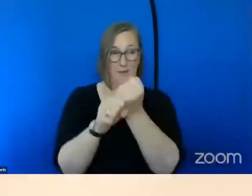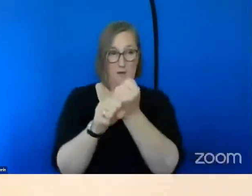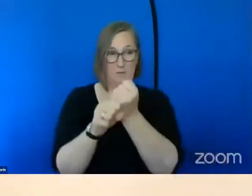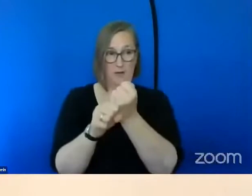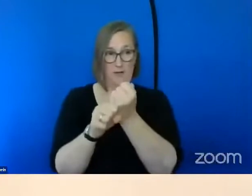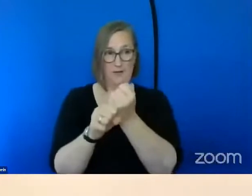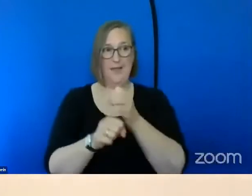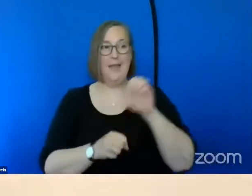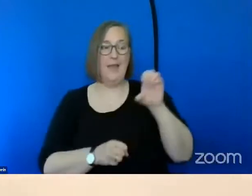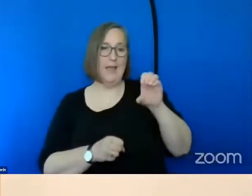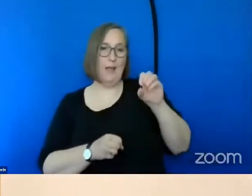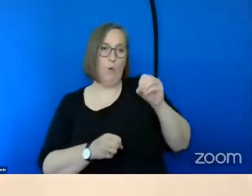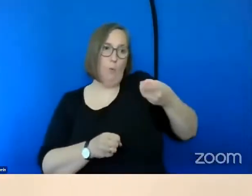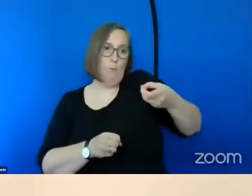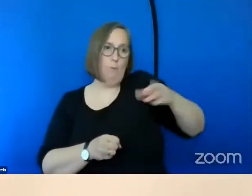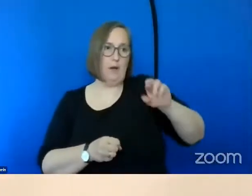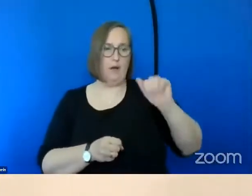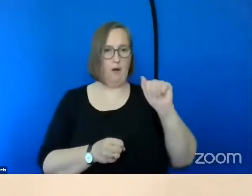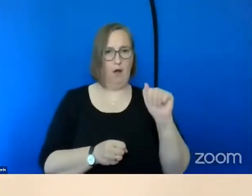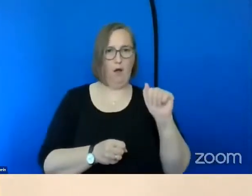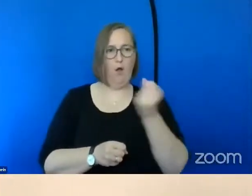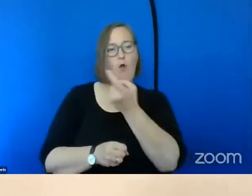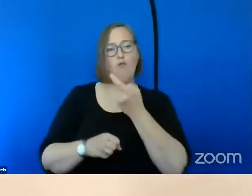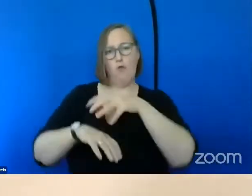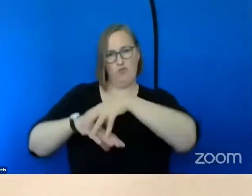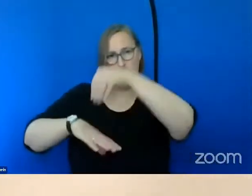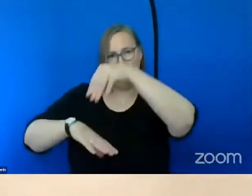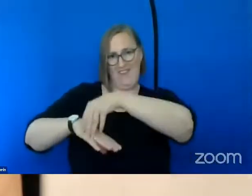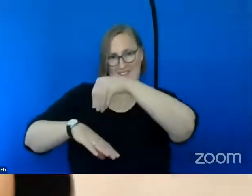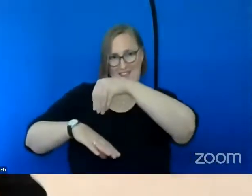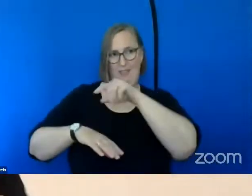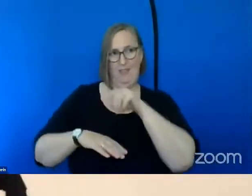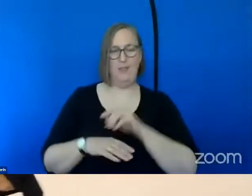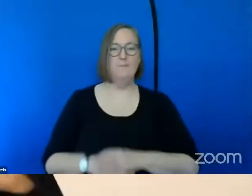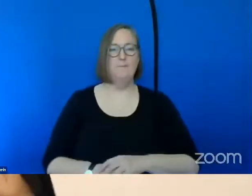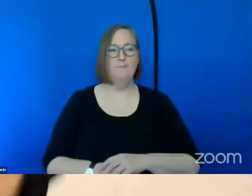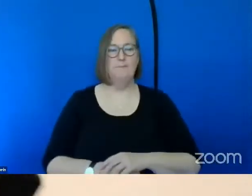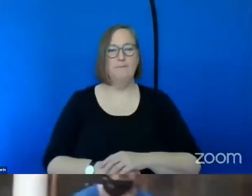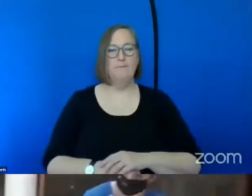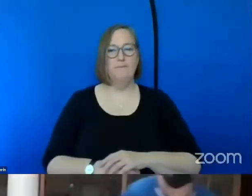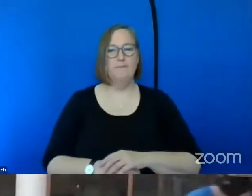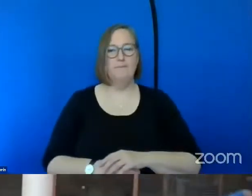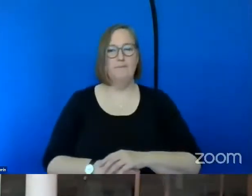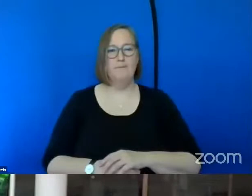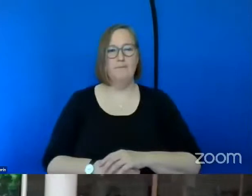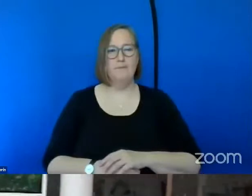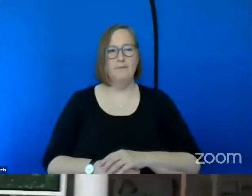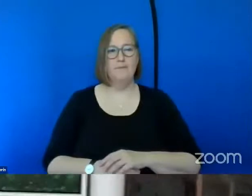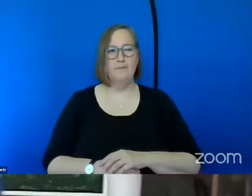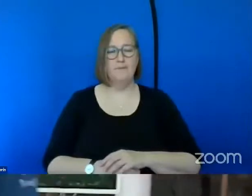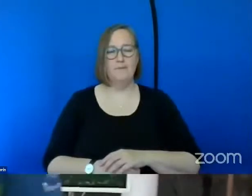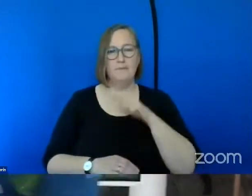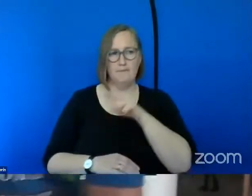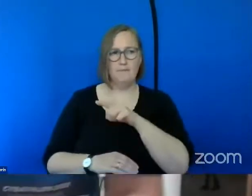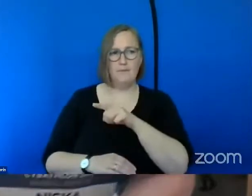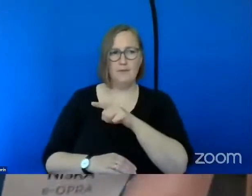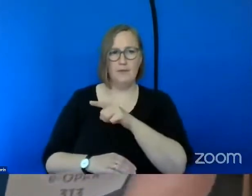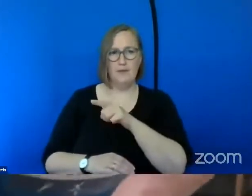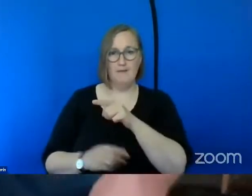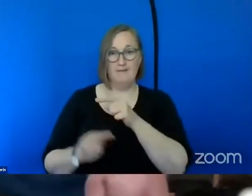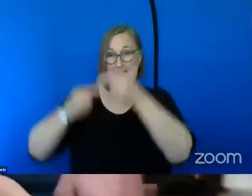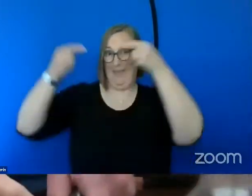is one of their opponents. Pilot Magnus Niska placed 3rd with his team both in 2016 and in